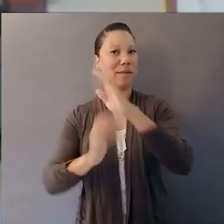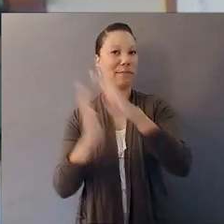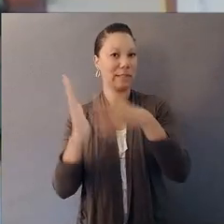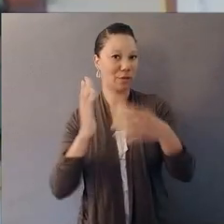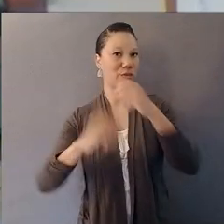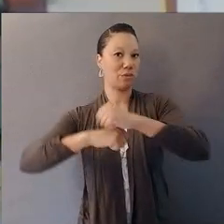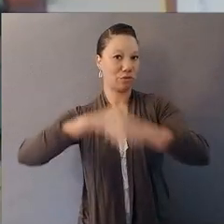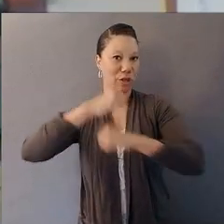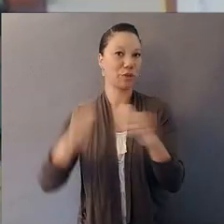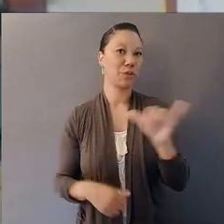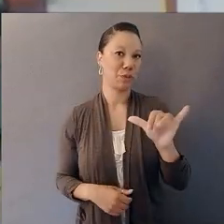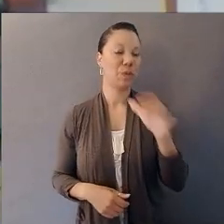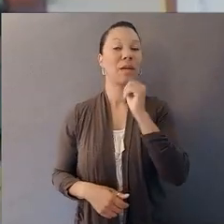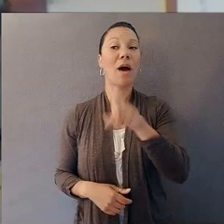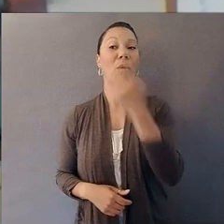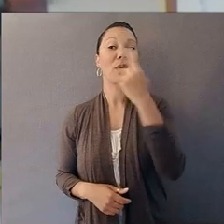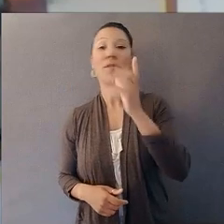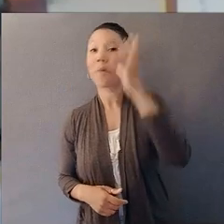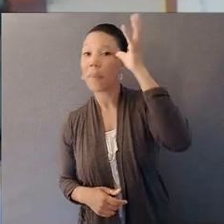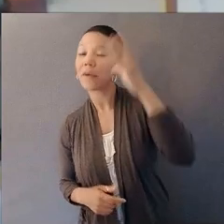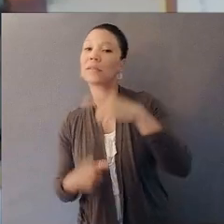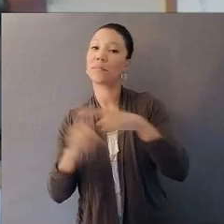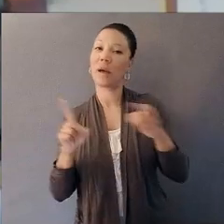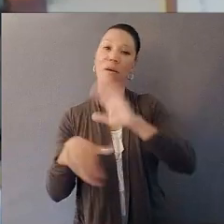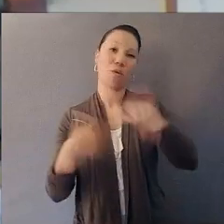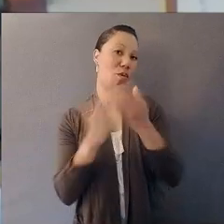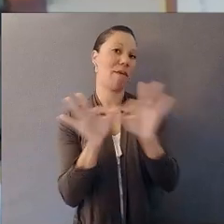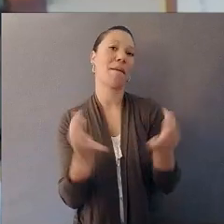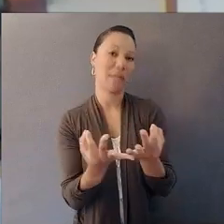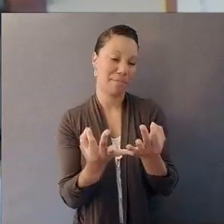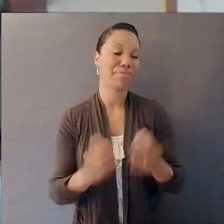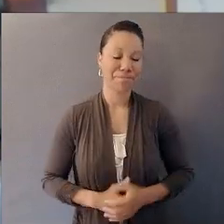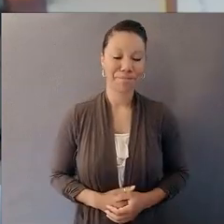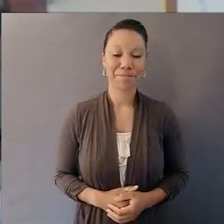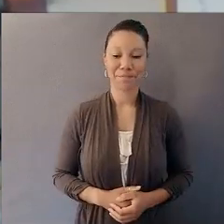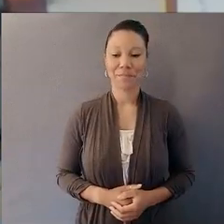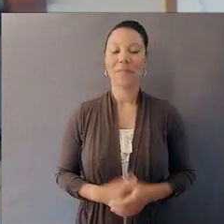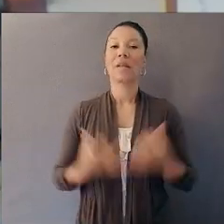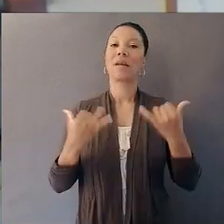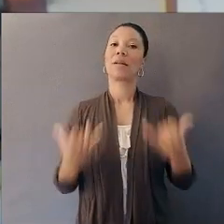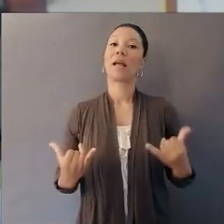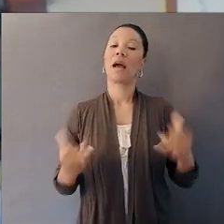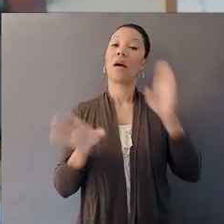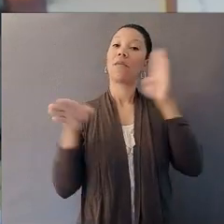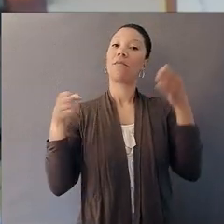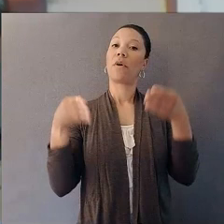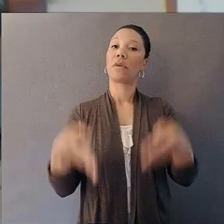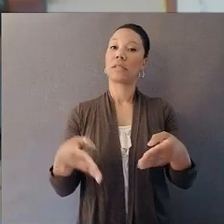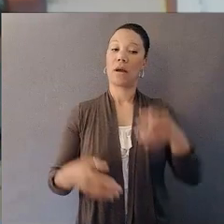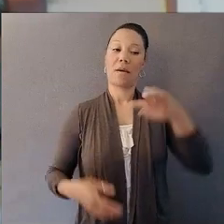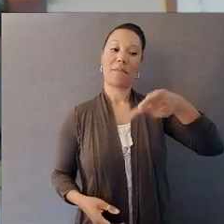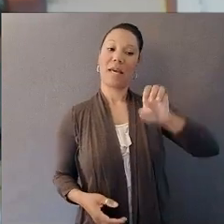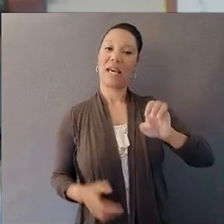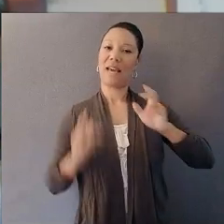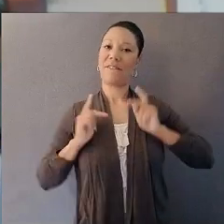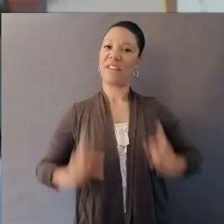also for the family unit as a whole. So Yes. let's focus a little bit on physical education activities. So